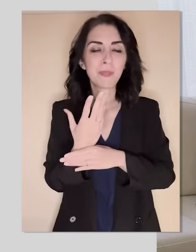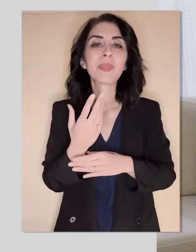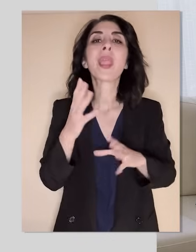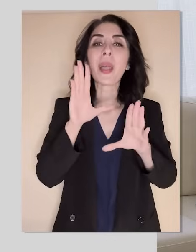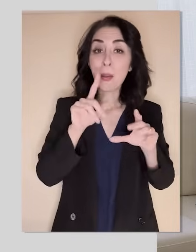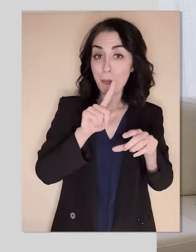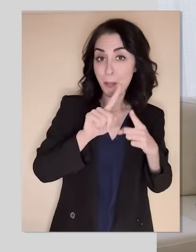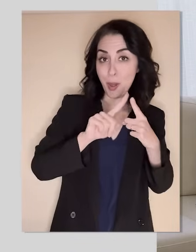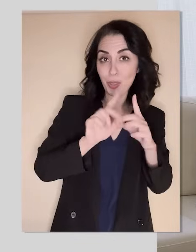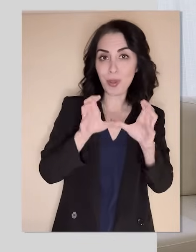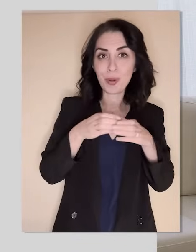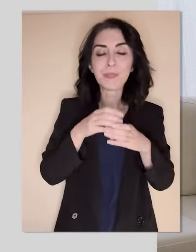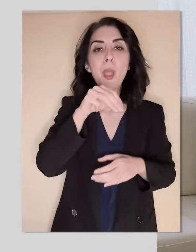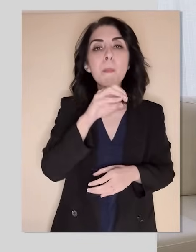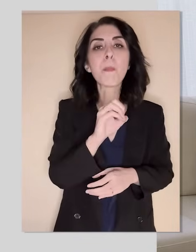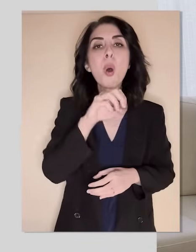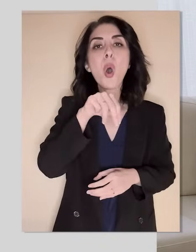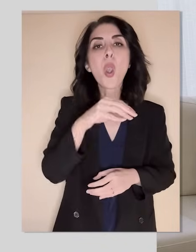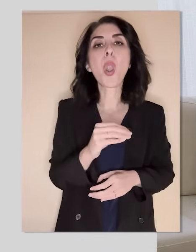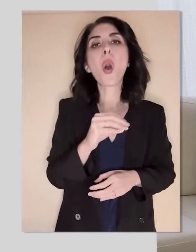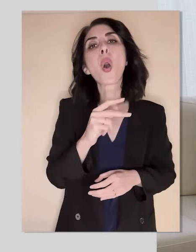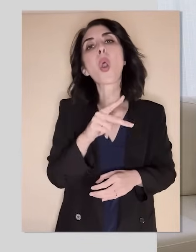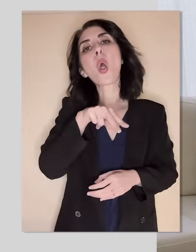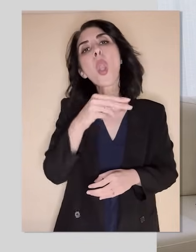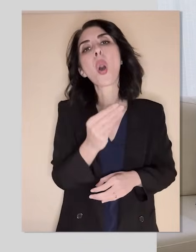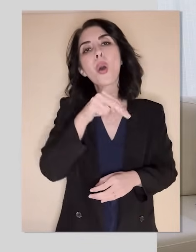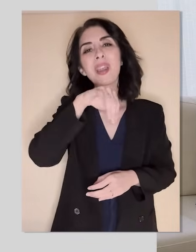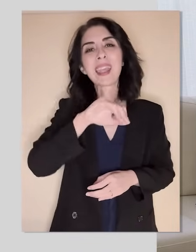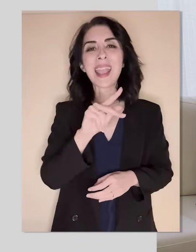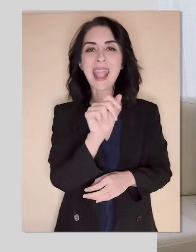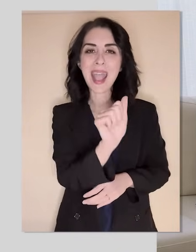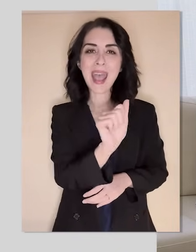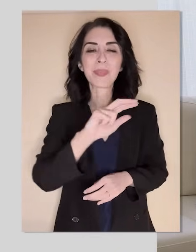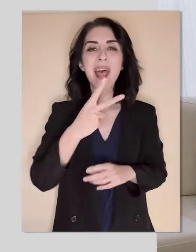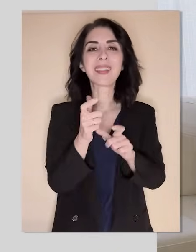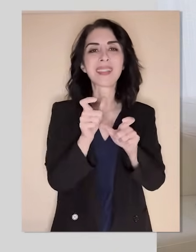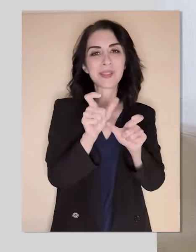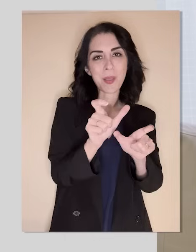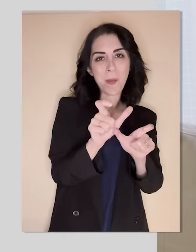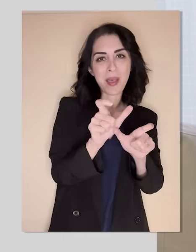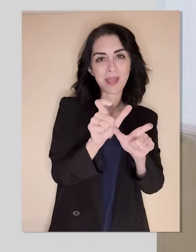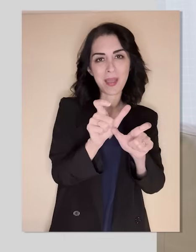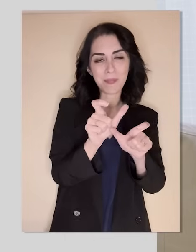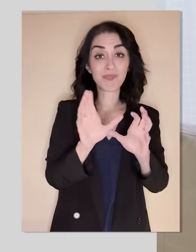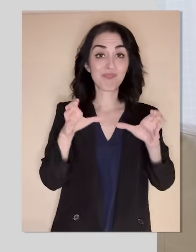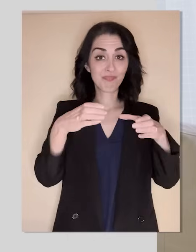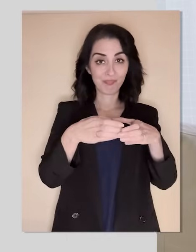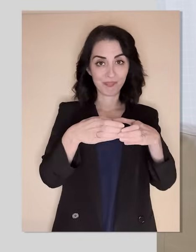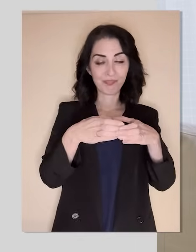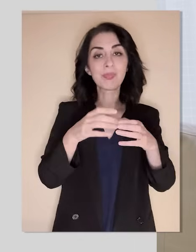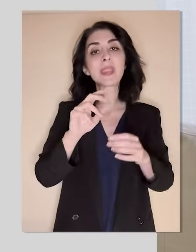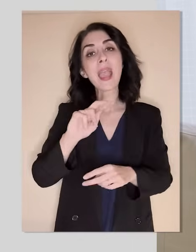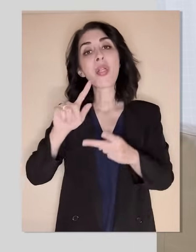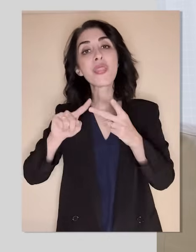as prevention. So tell us your experience about those two categories. So we've had